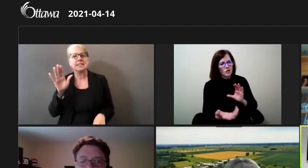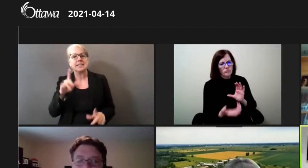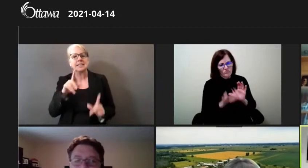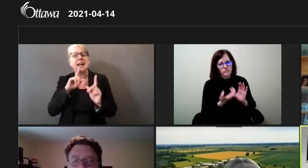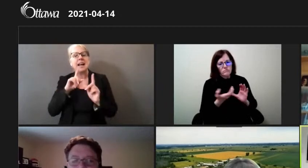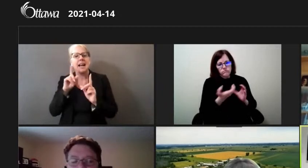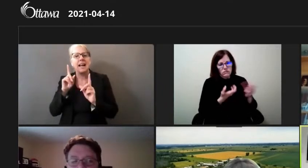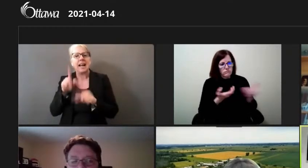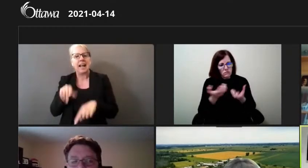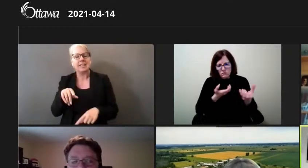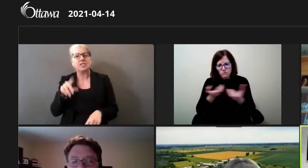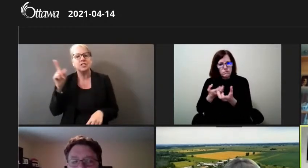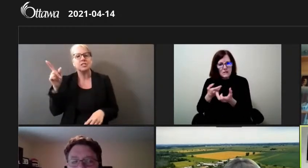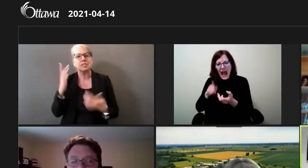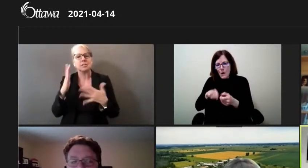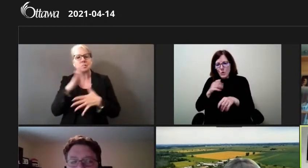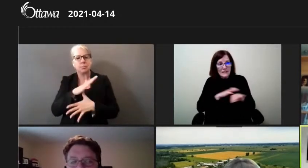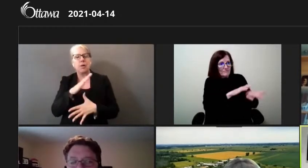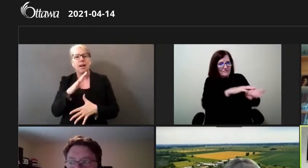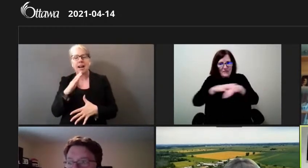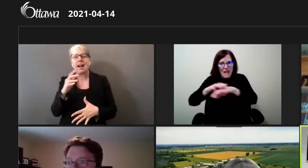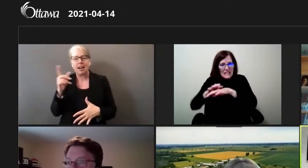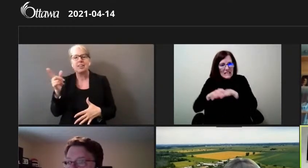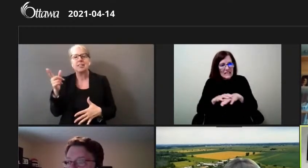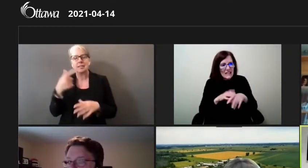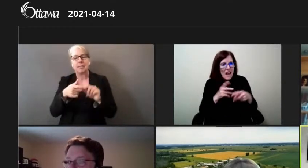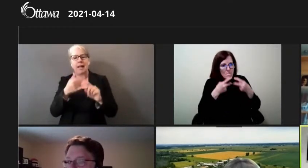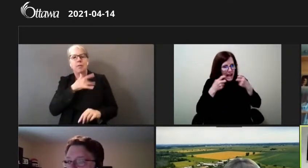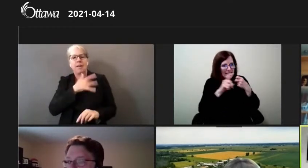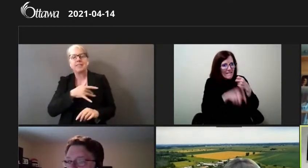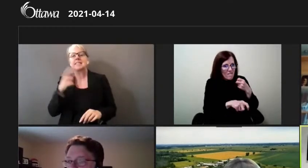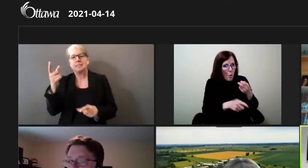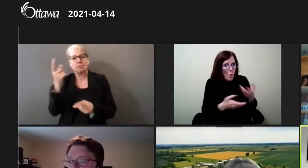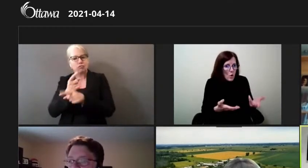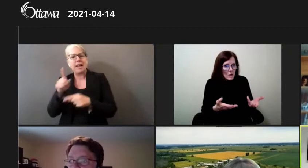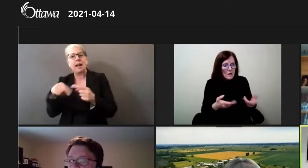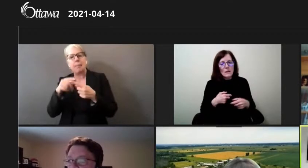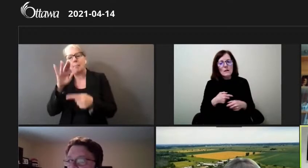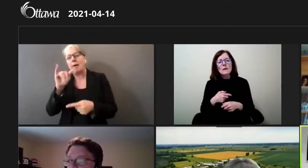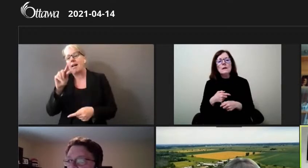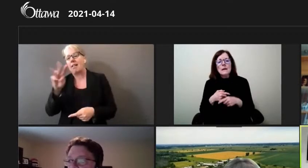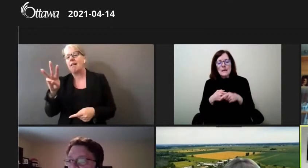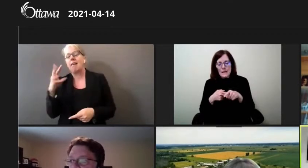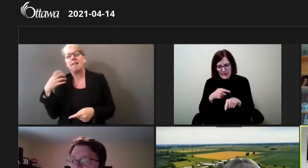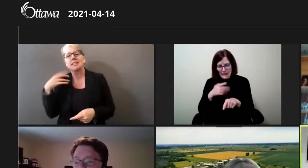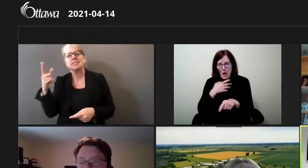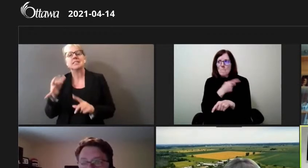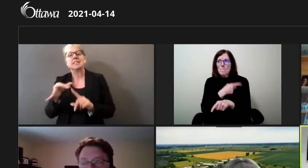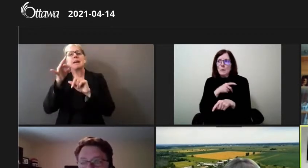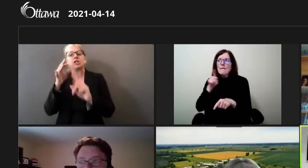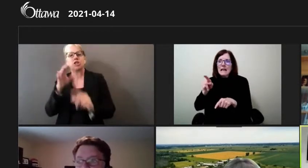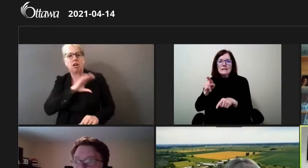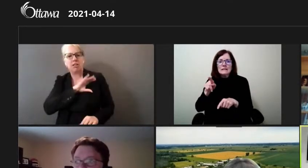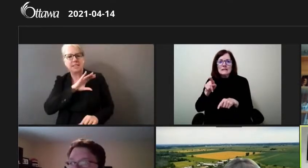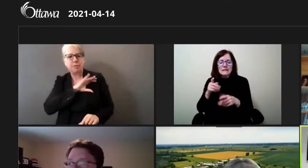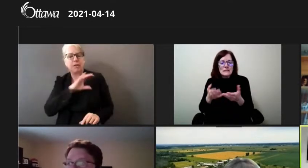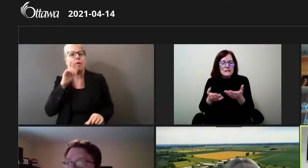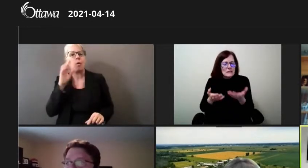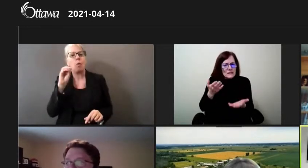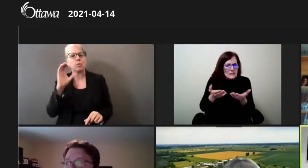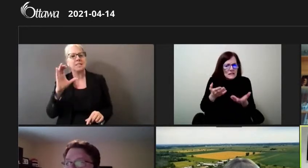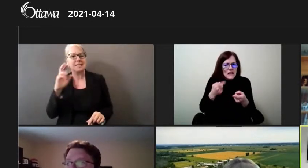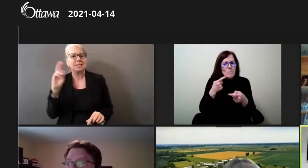province. Councillor Harder is right about the bylaw officers. There are actually the special constables as well for OC Transport were